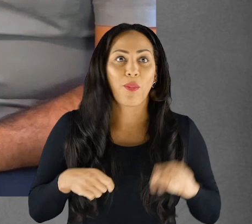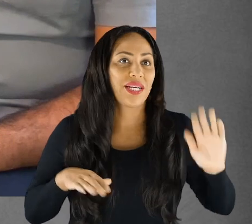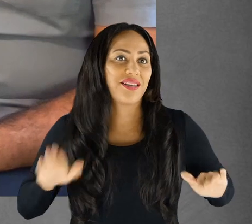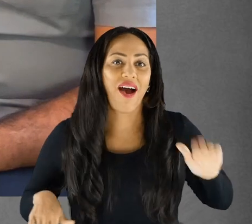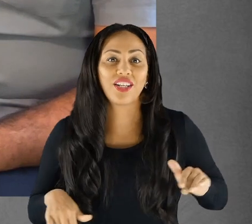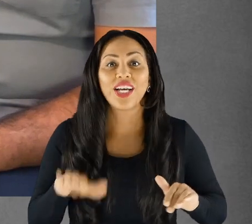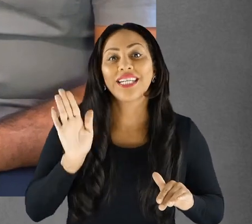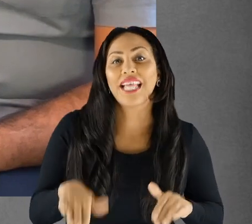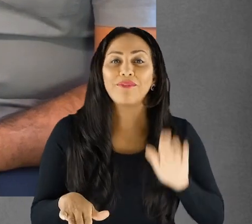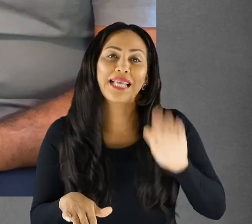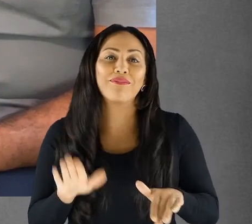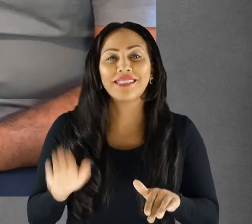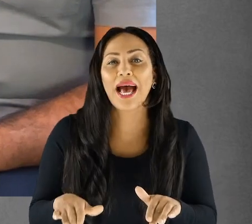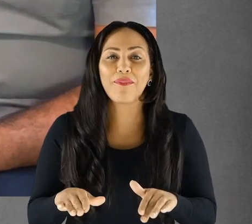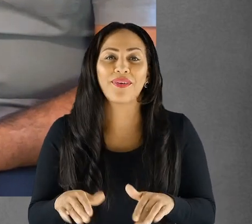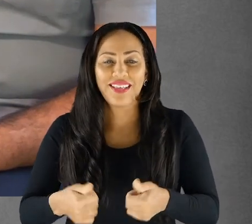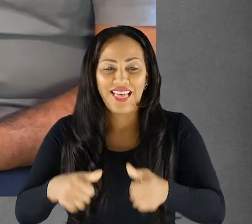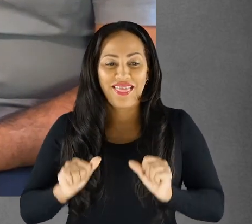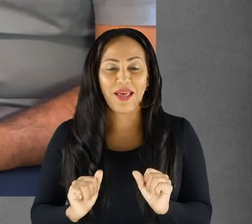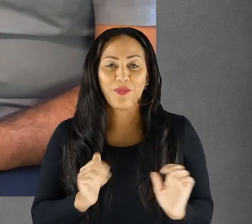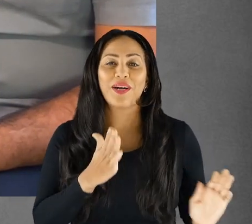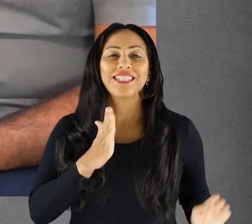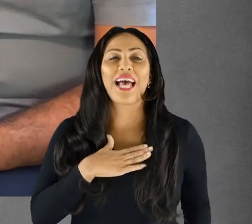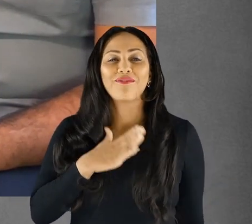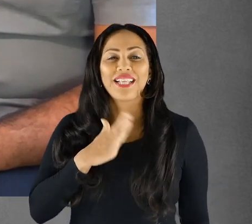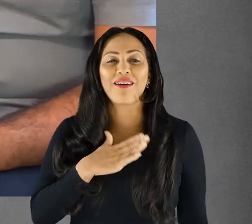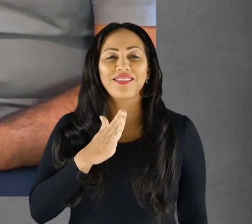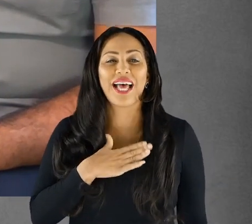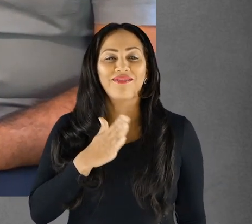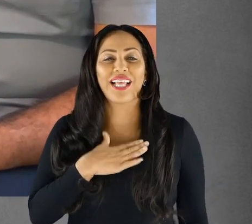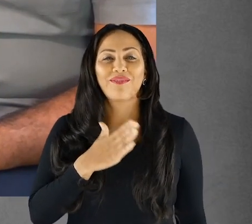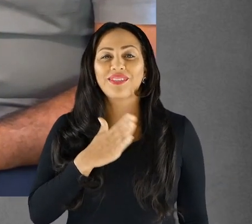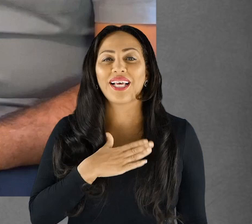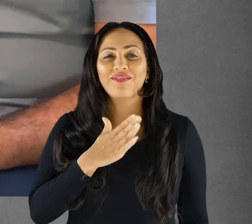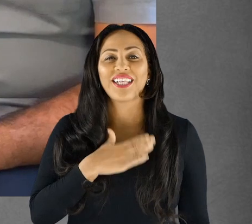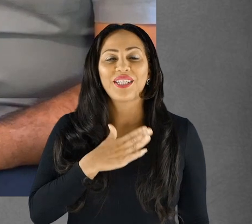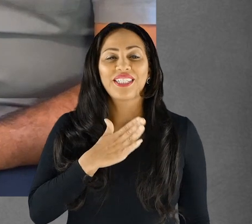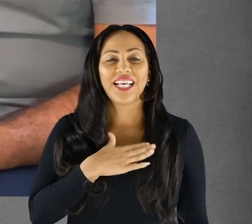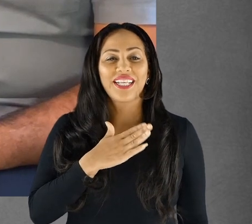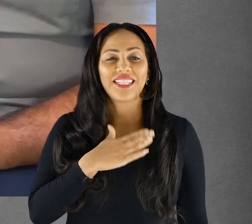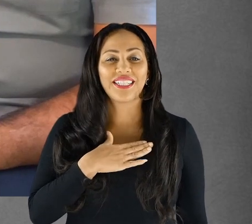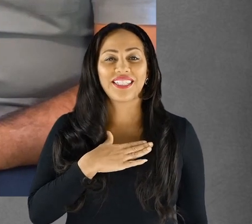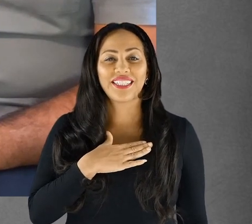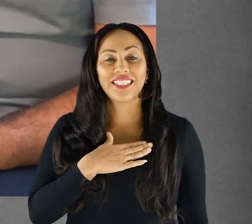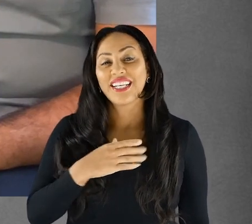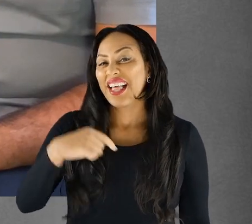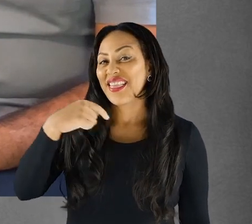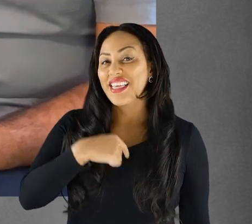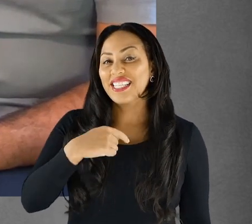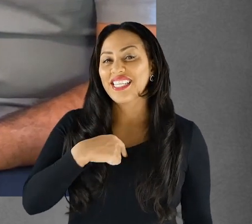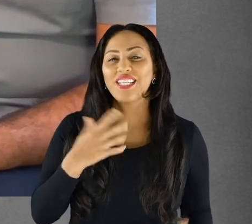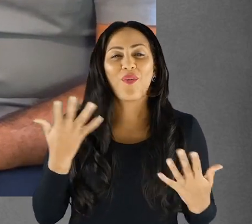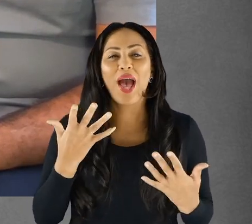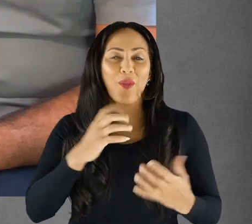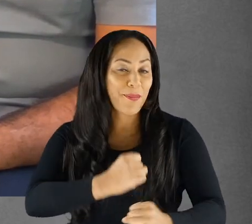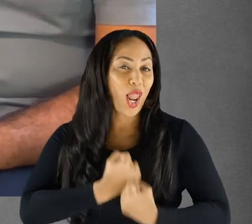tap, and then we come here, and then we tap, tap, tap, and then we found at the end, it's like, at the end, this is where we